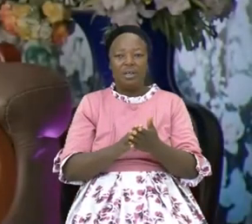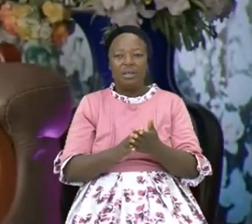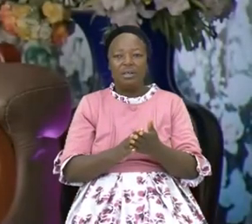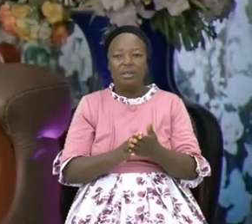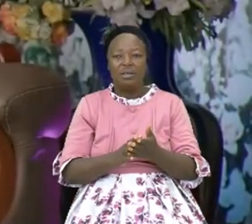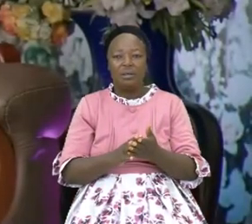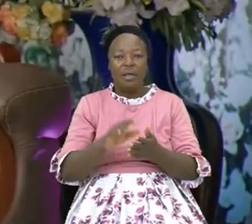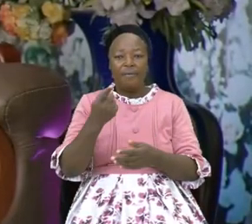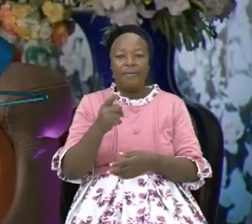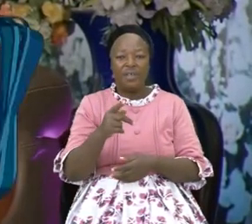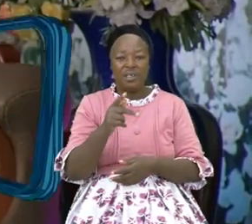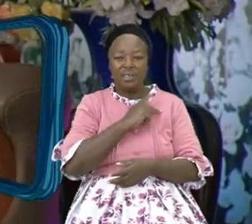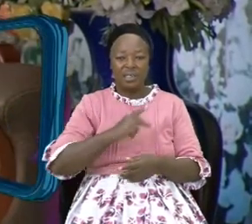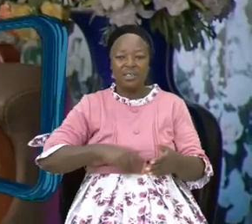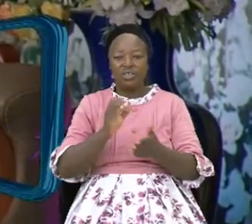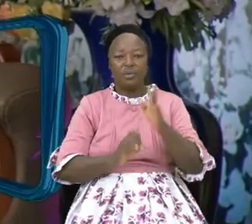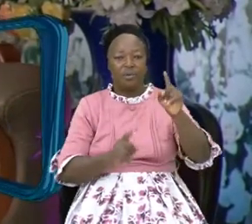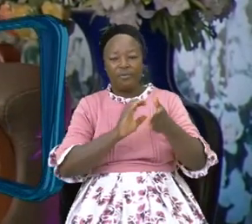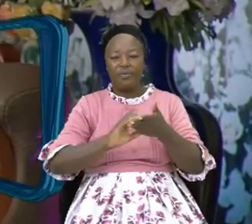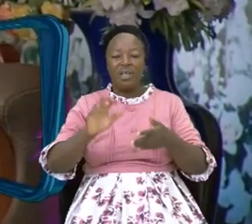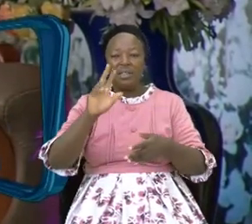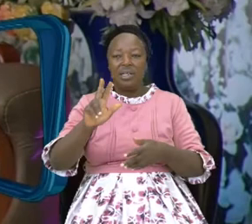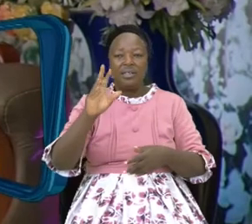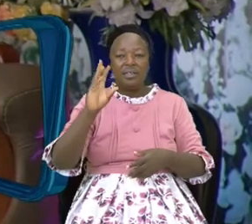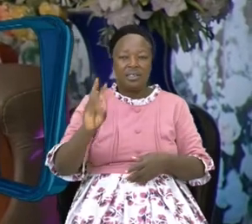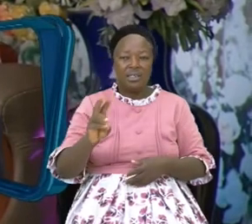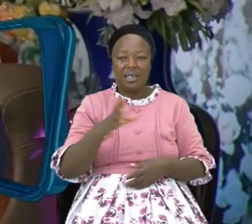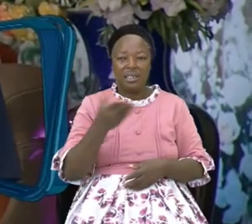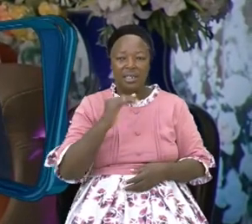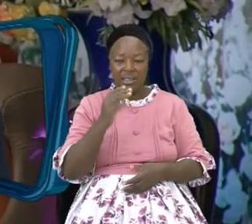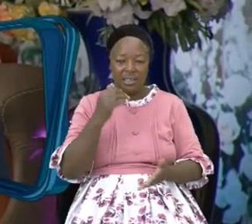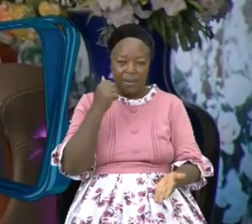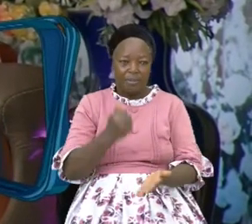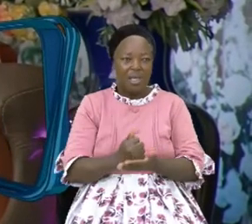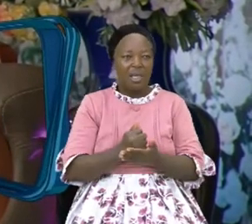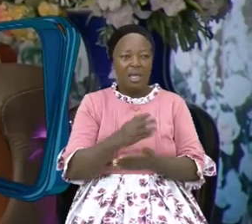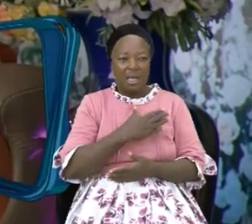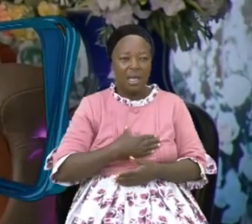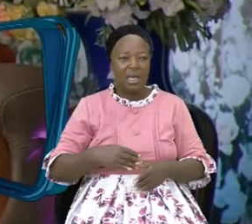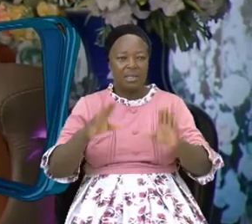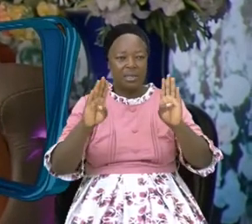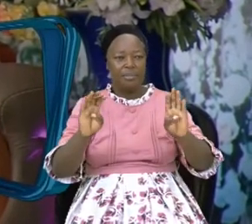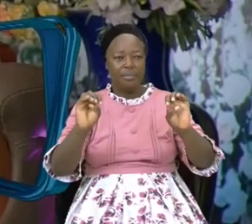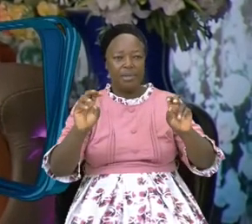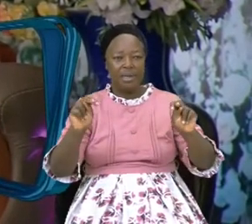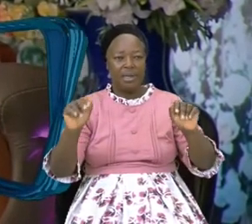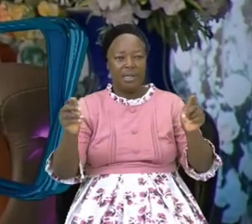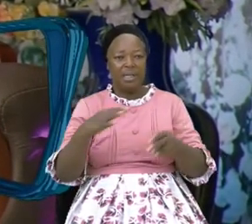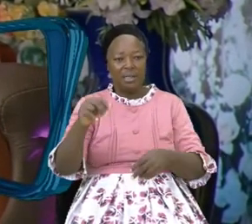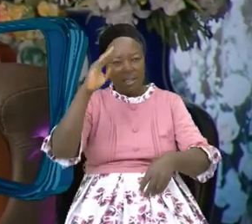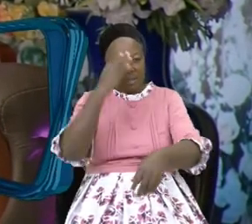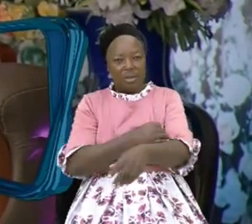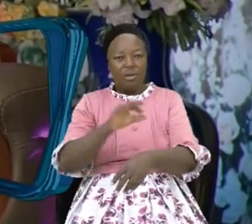36. Here is amen. And Benaiah, the son of Jehoiada, answered the king